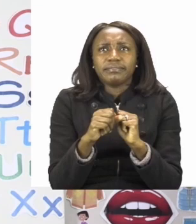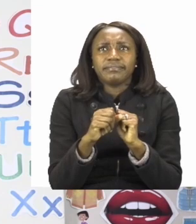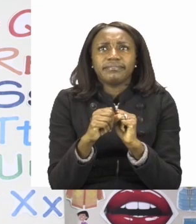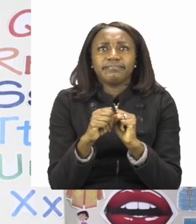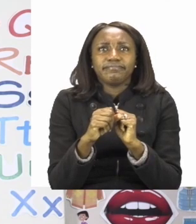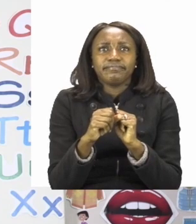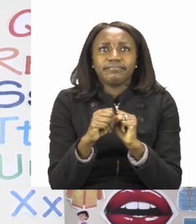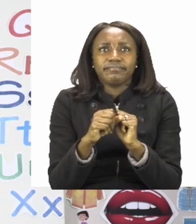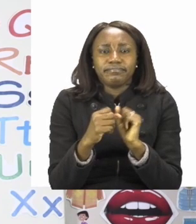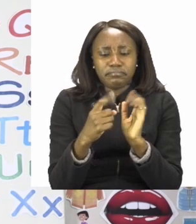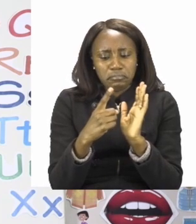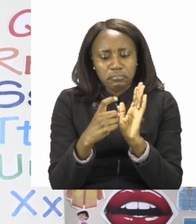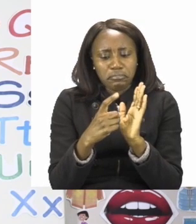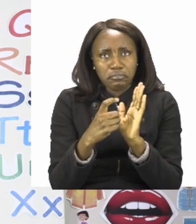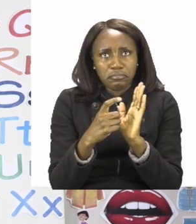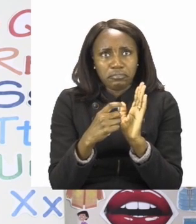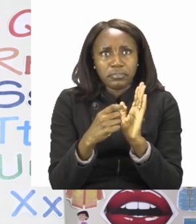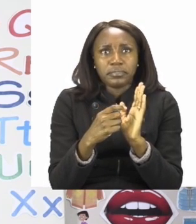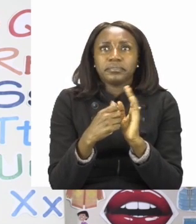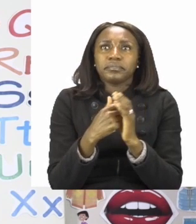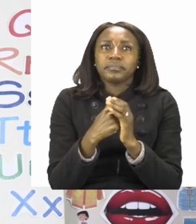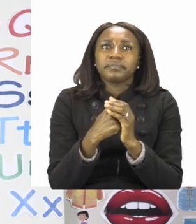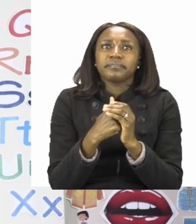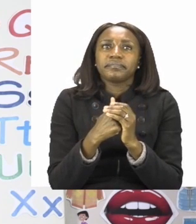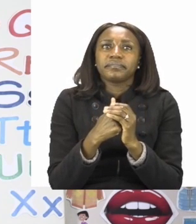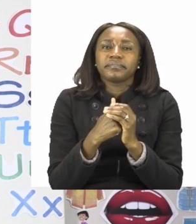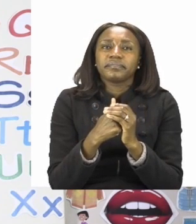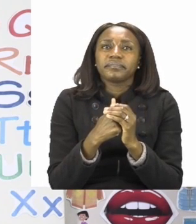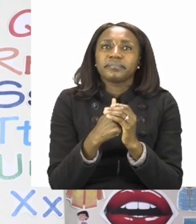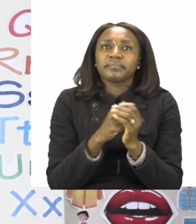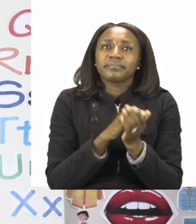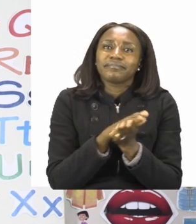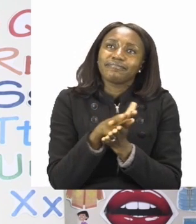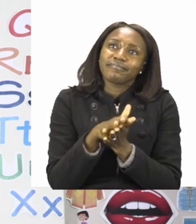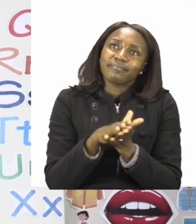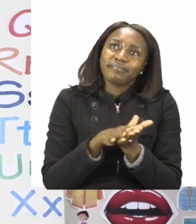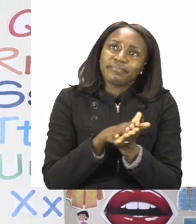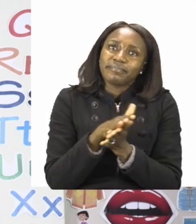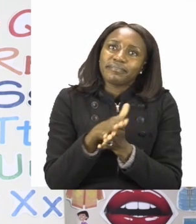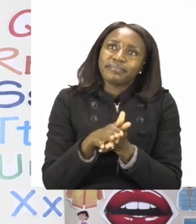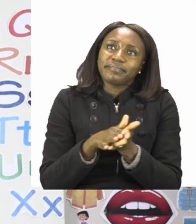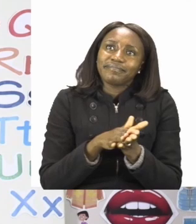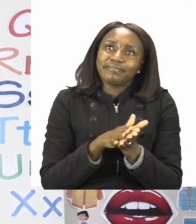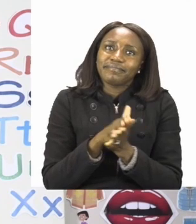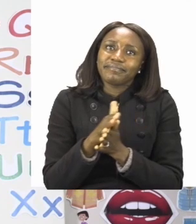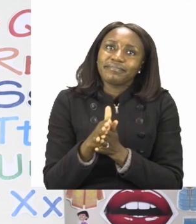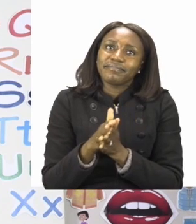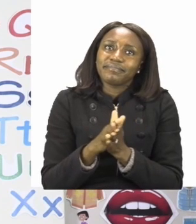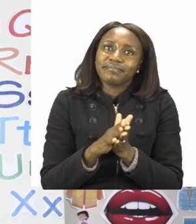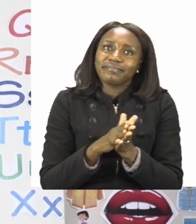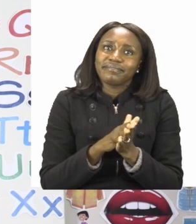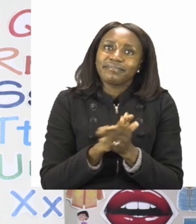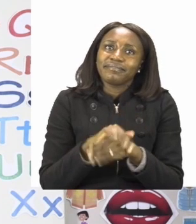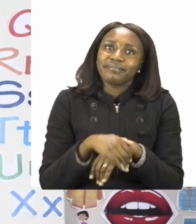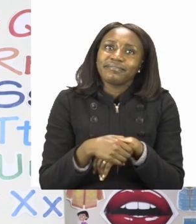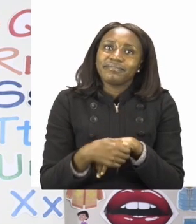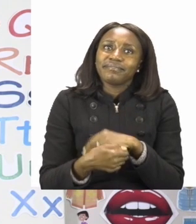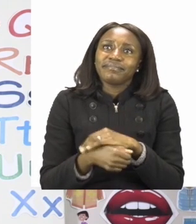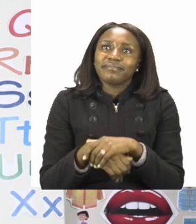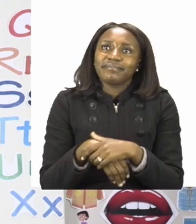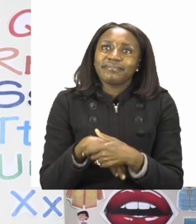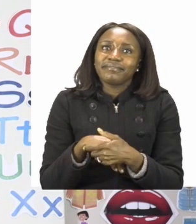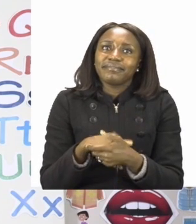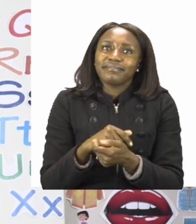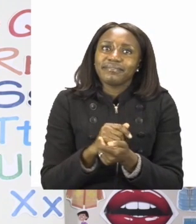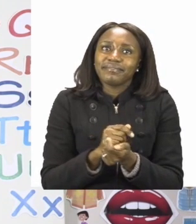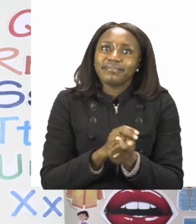So let's take our sanitizer and then we rub inside our hands,